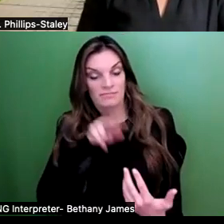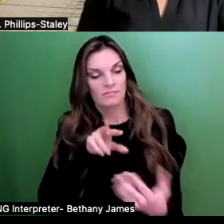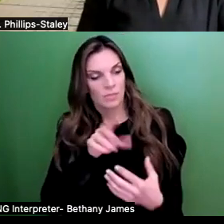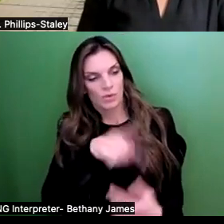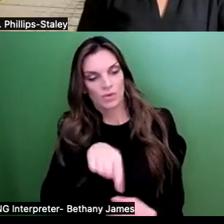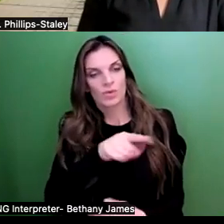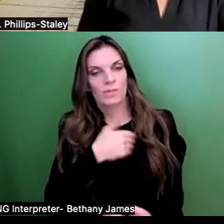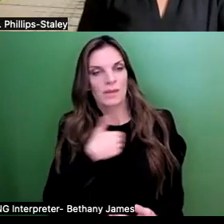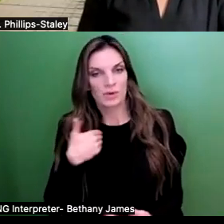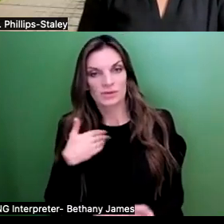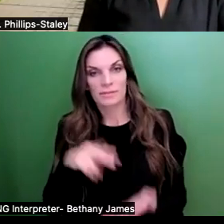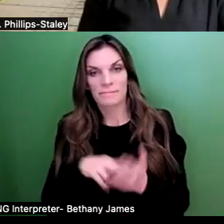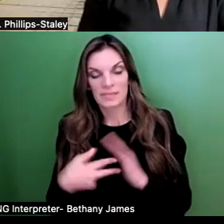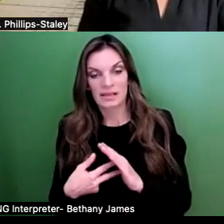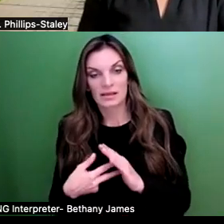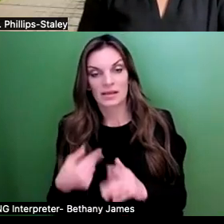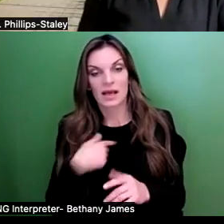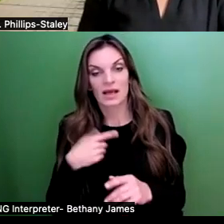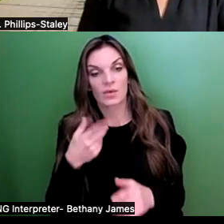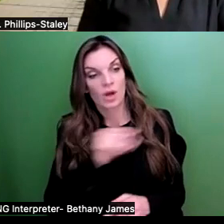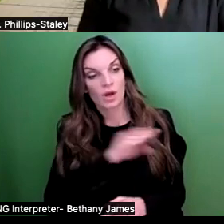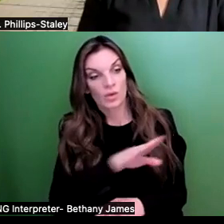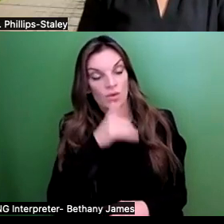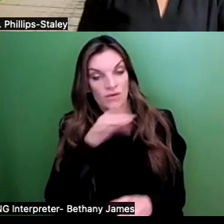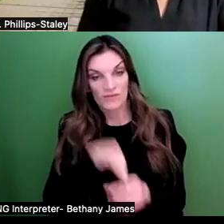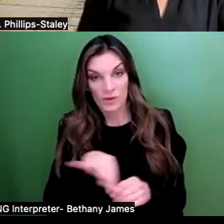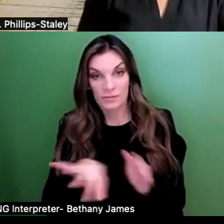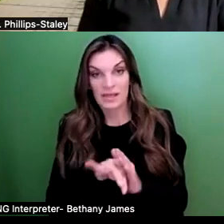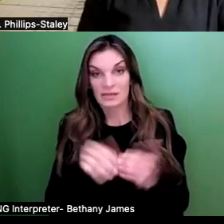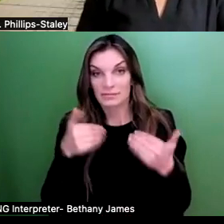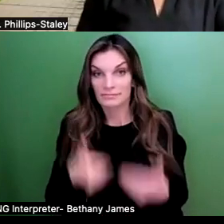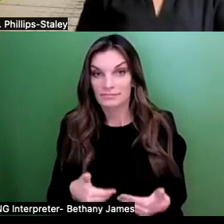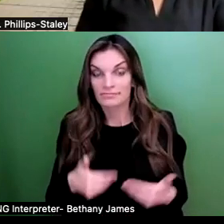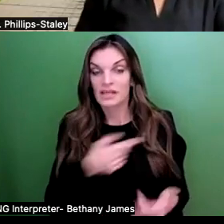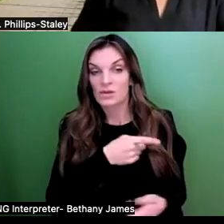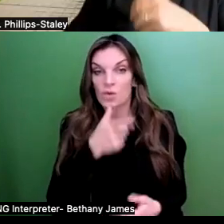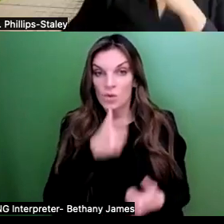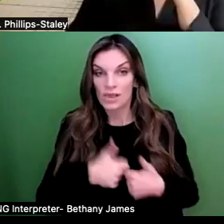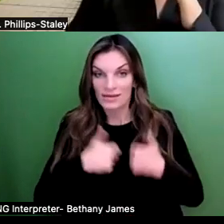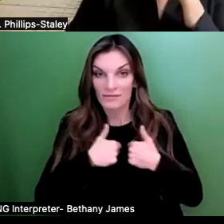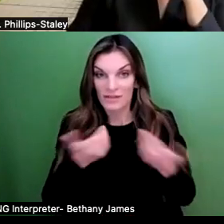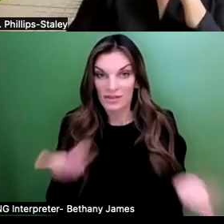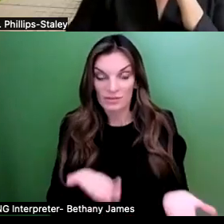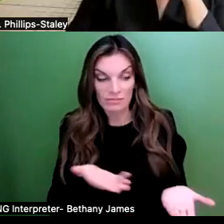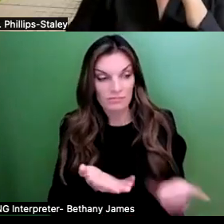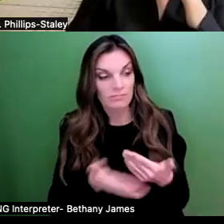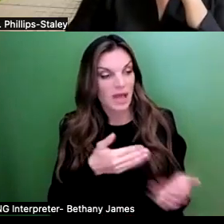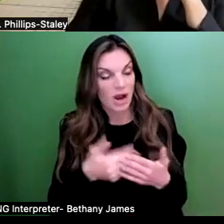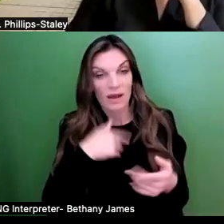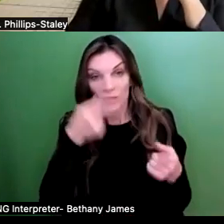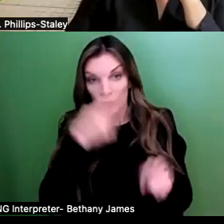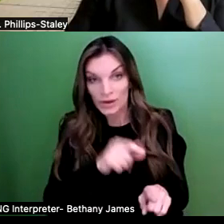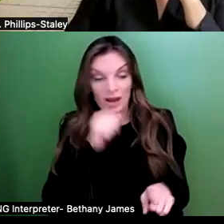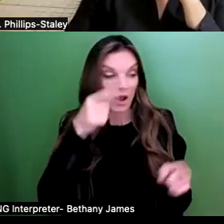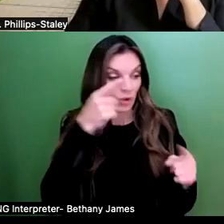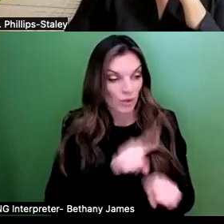positions will match the views of our constituents and our residents, not just those people that agree with us. If you're looking